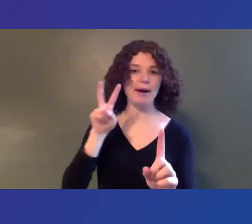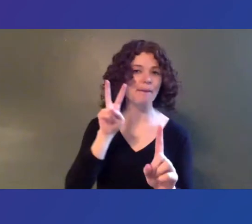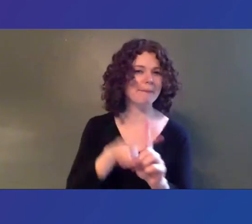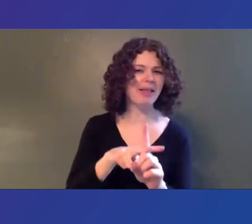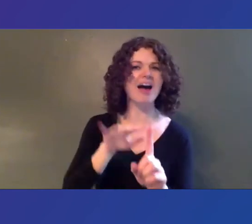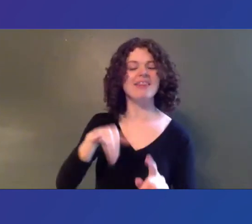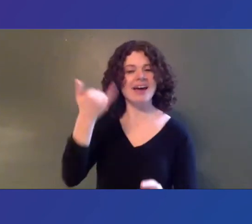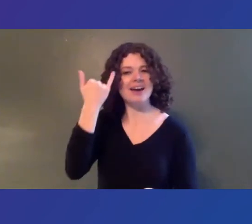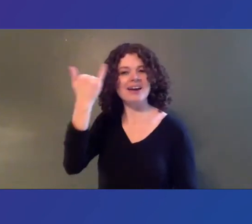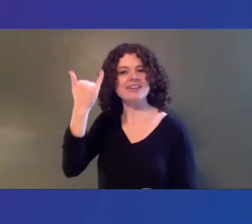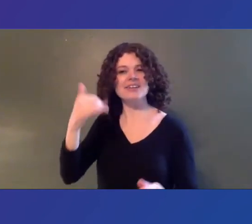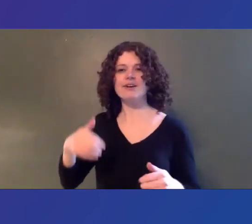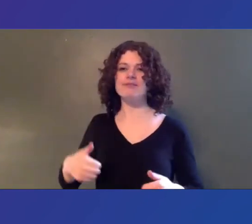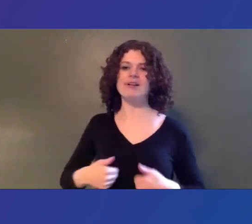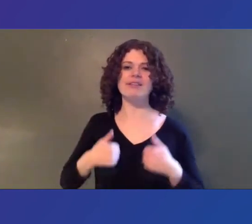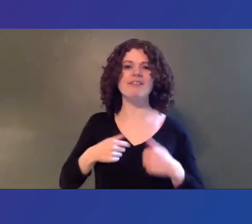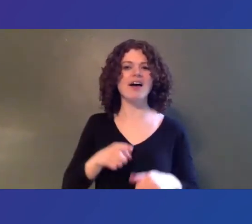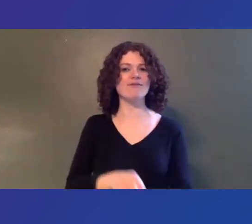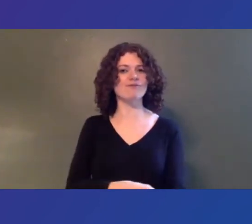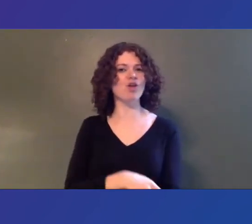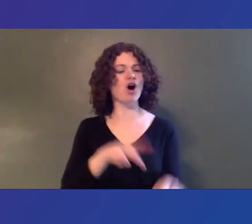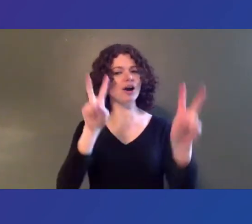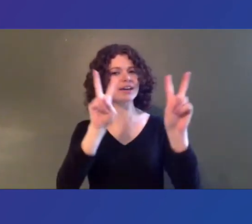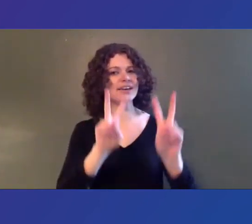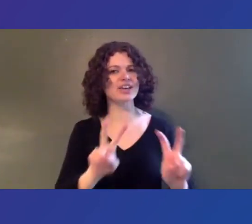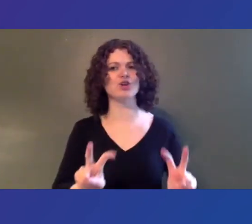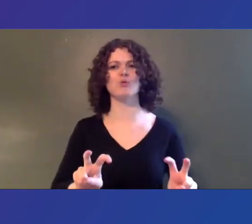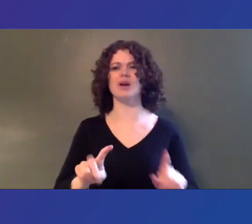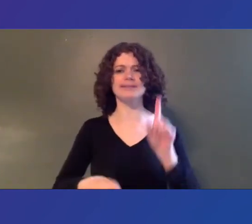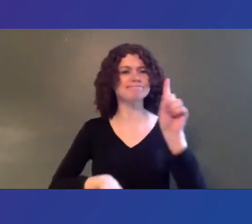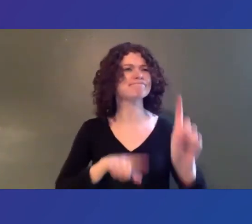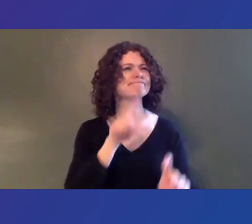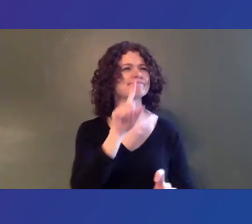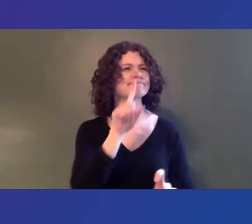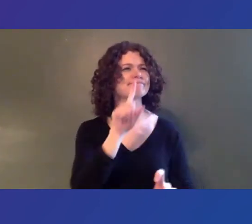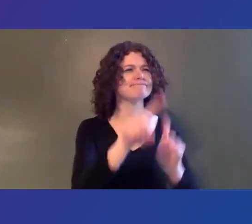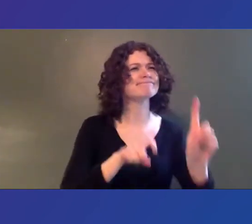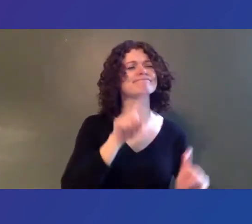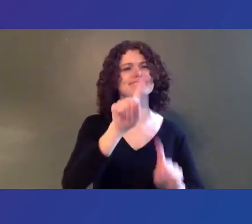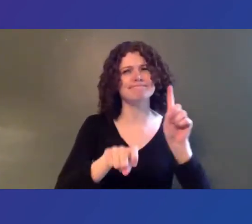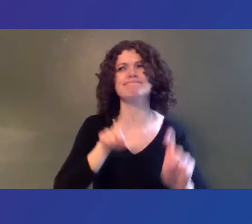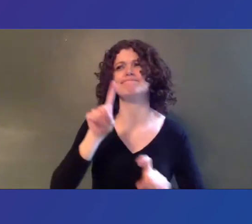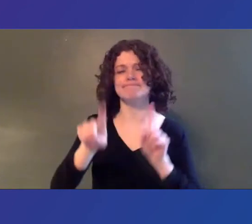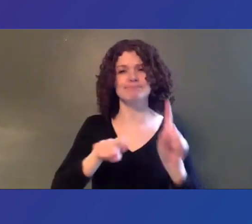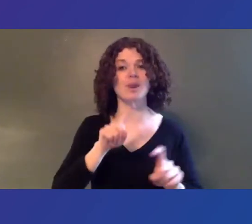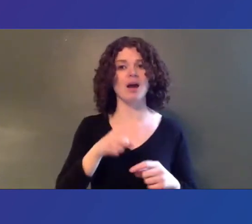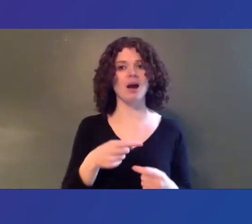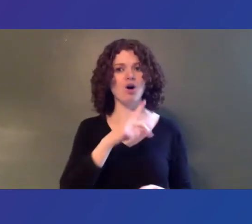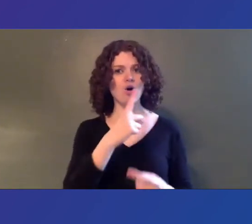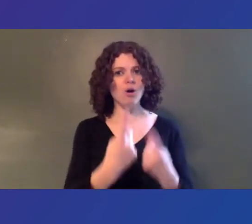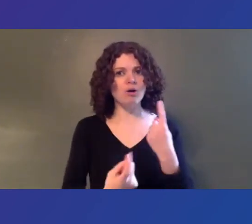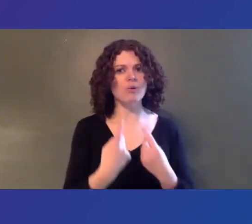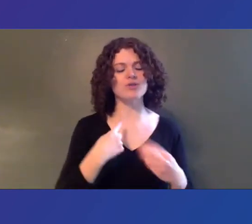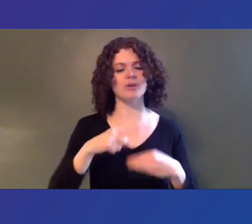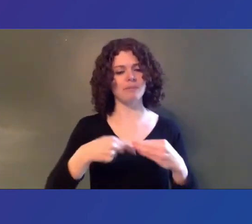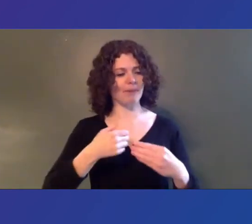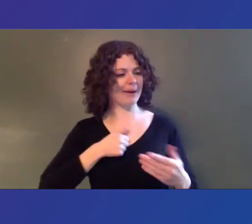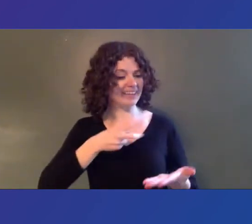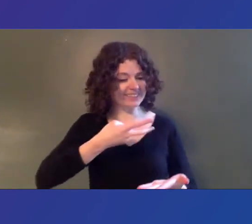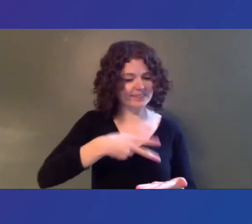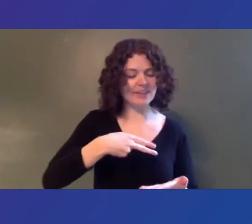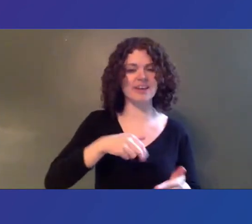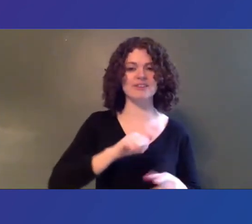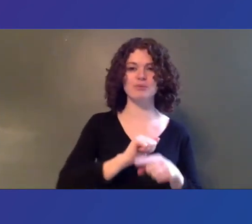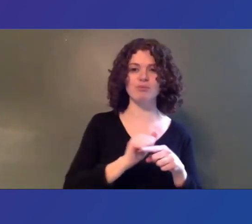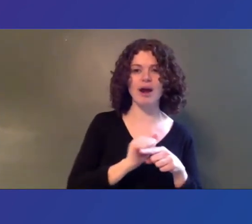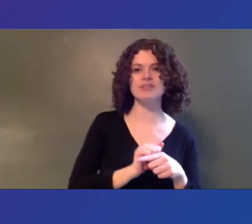idea that asking questions, constantly asking questions about my dance practice, whatever that practice was,